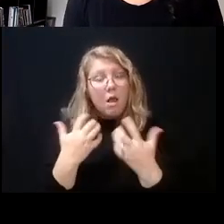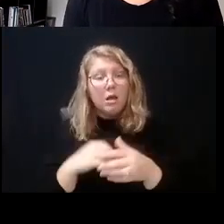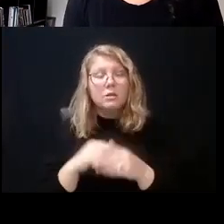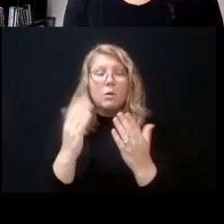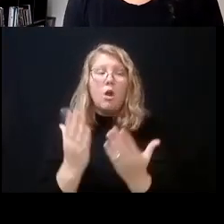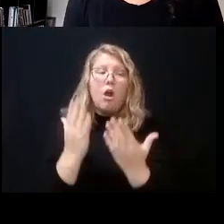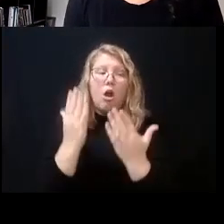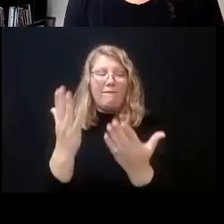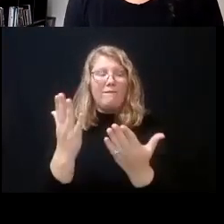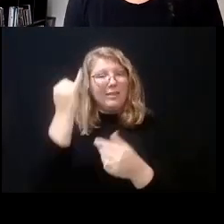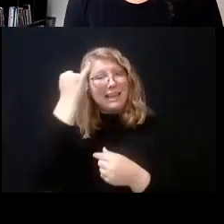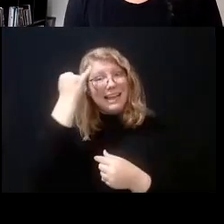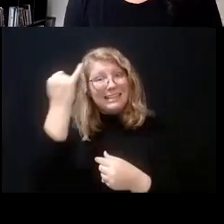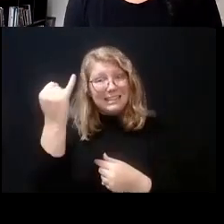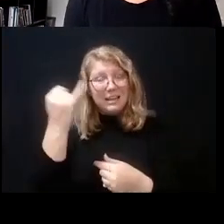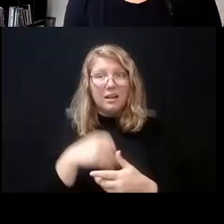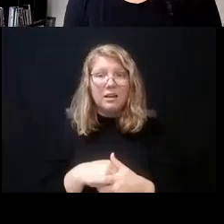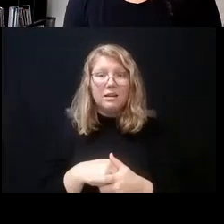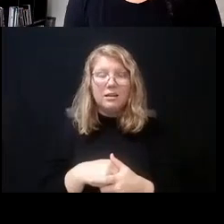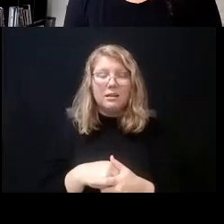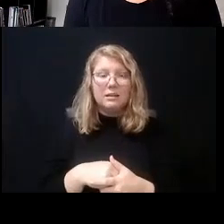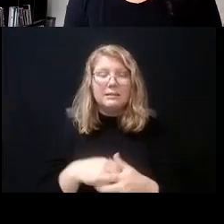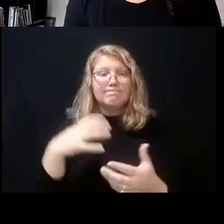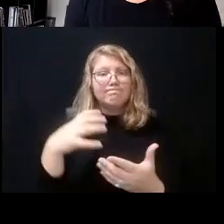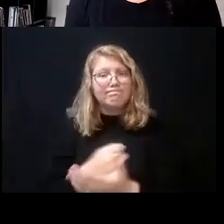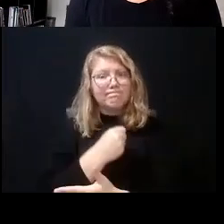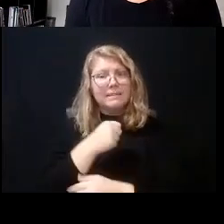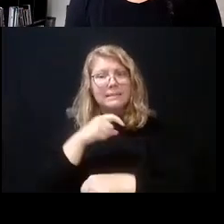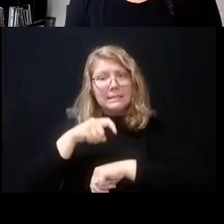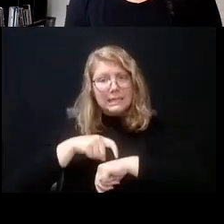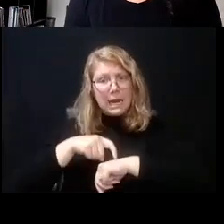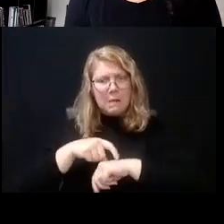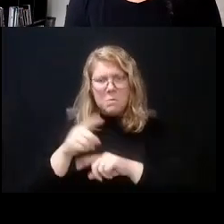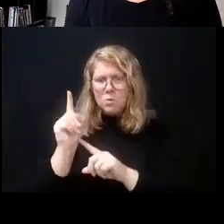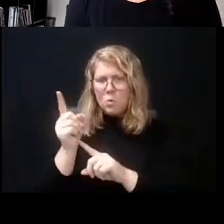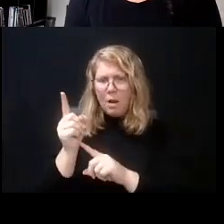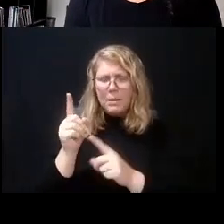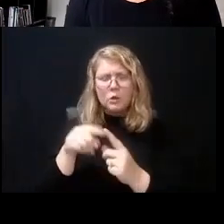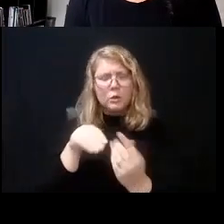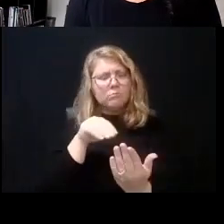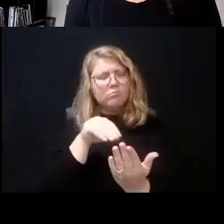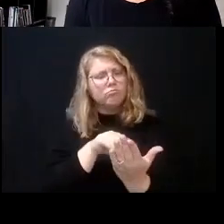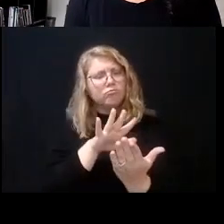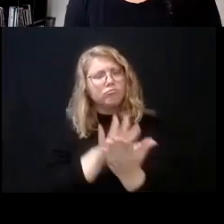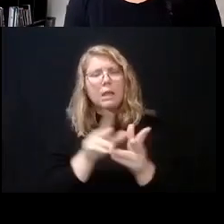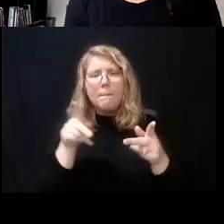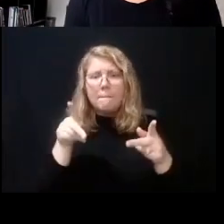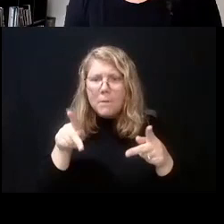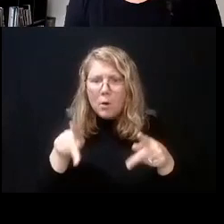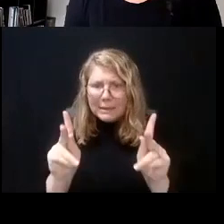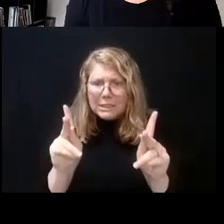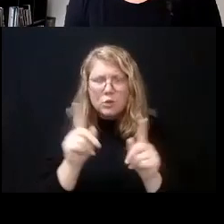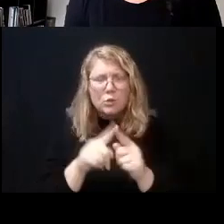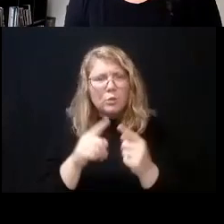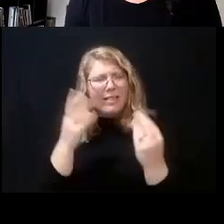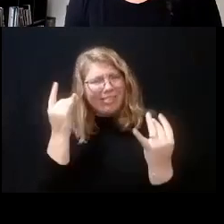this idea of like taking a minute to just like write yourself a permission slip to get to think about this and to get to